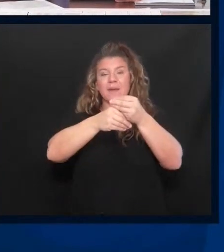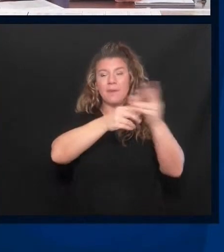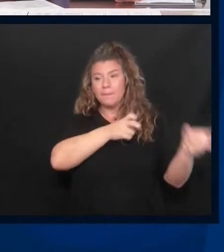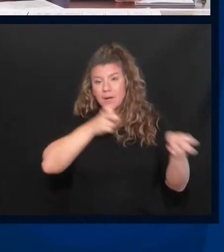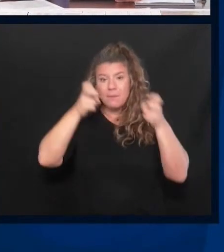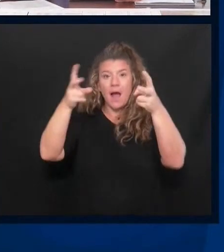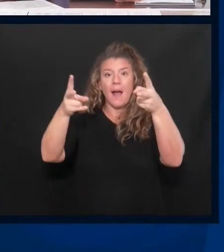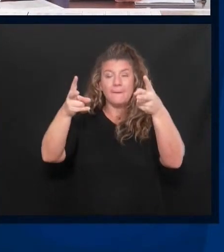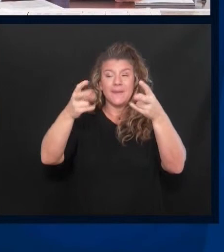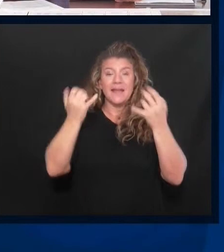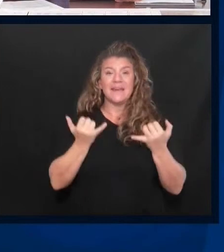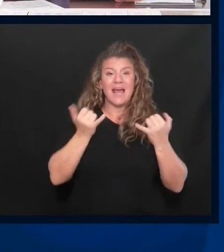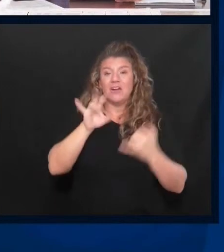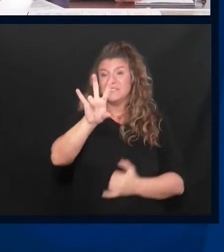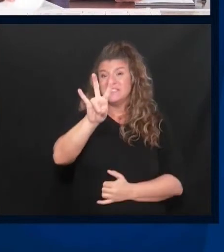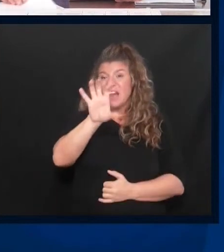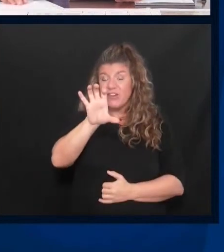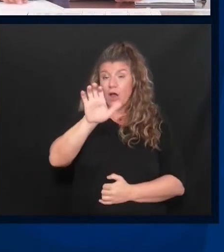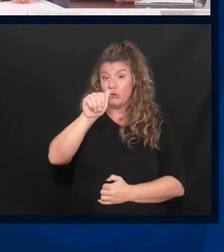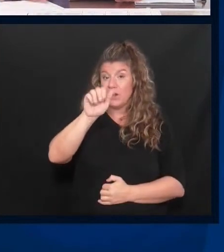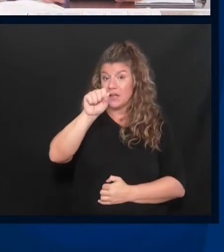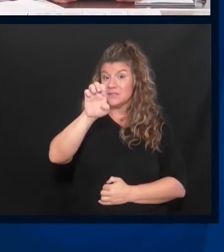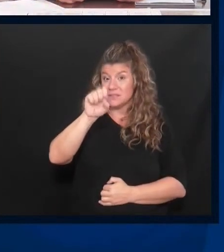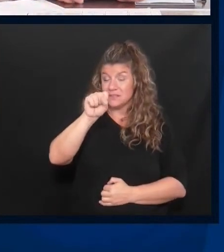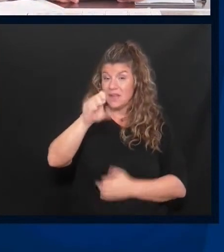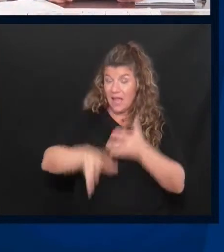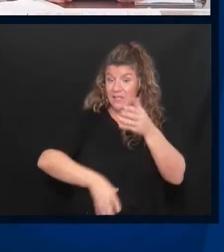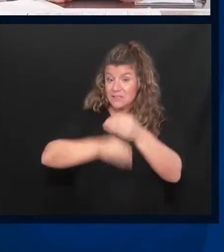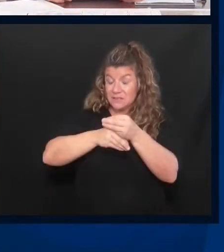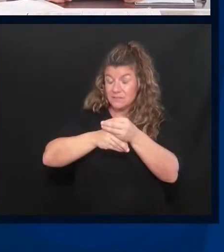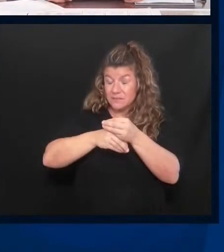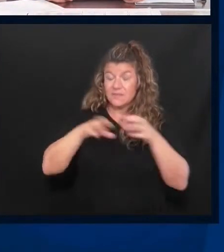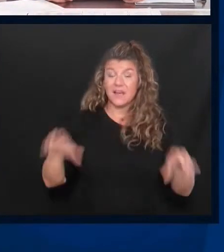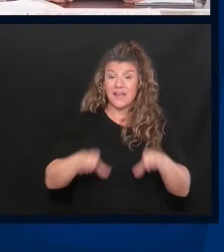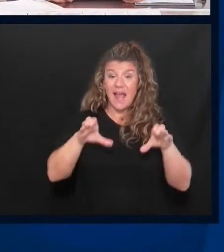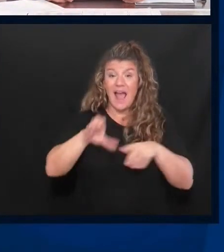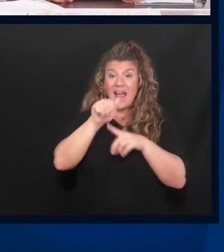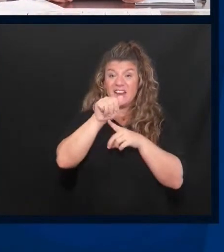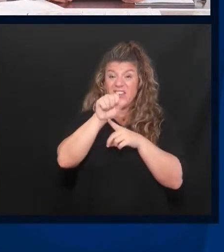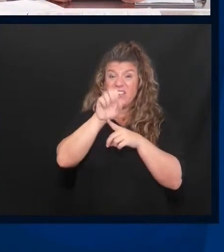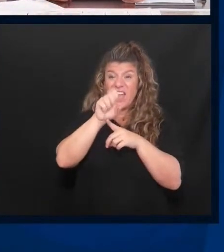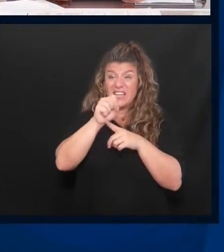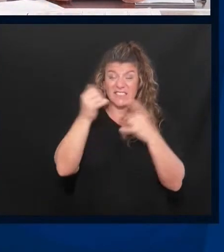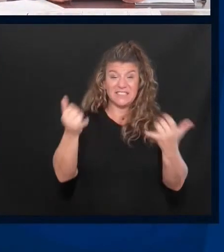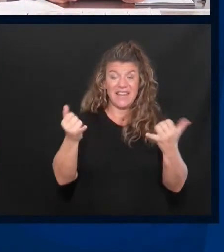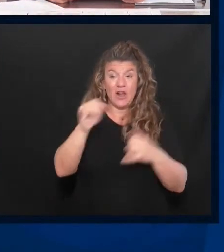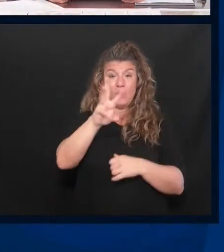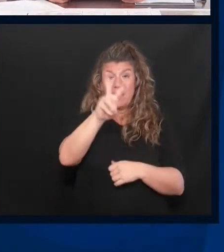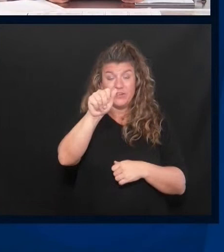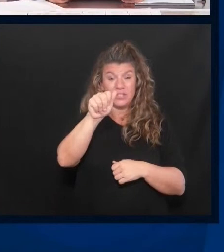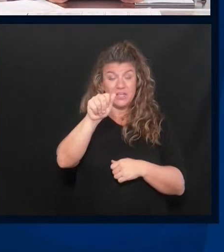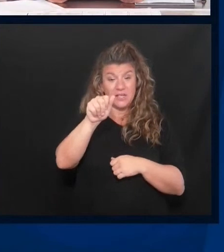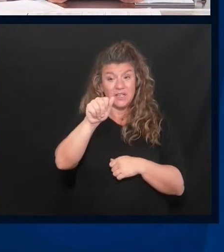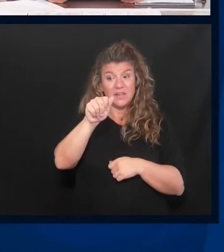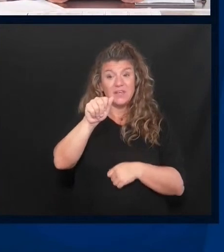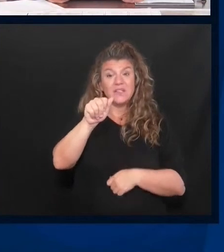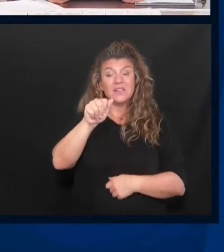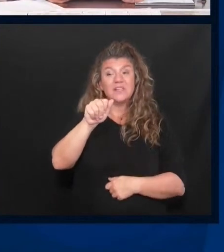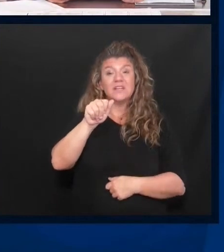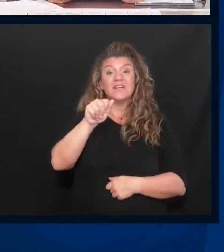system of nearly 700 cases. The active cases in the state of West Virginia today